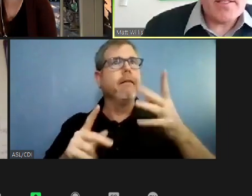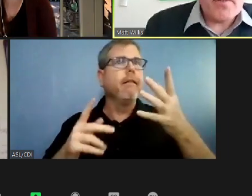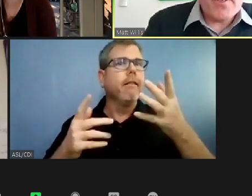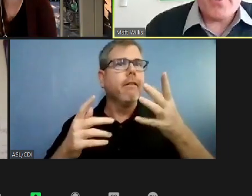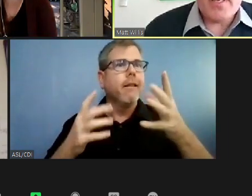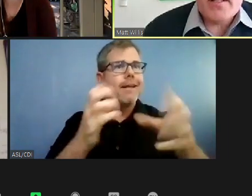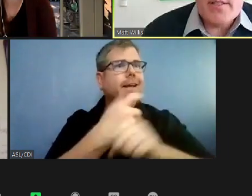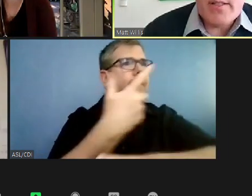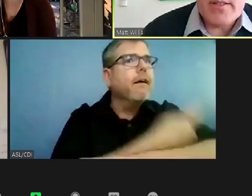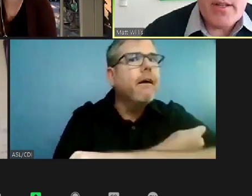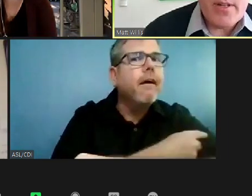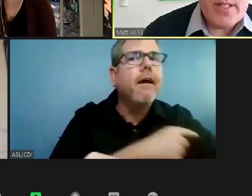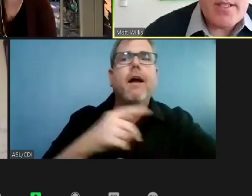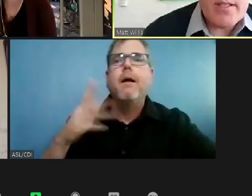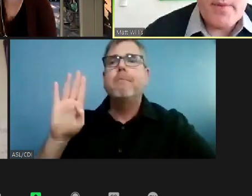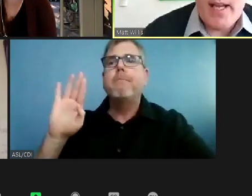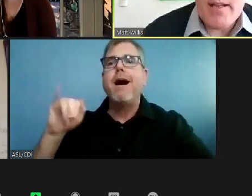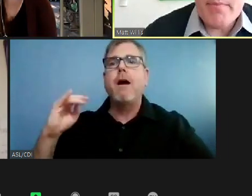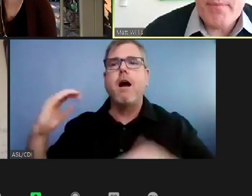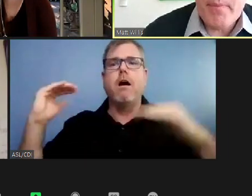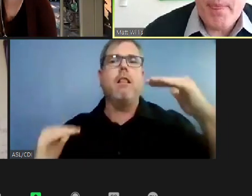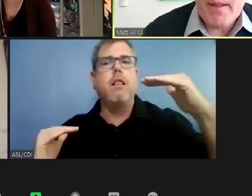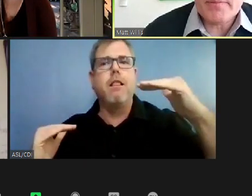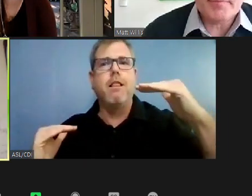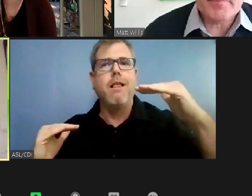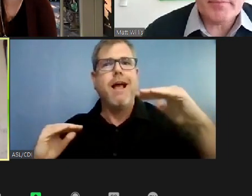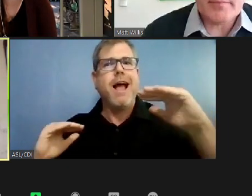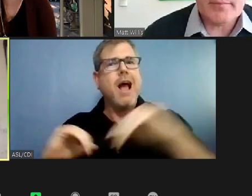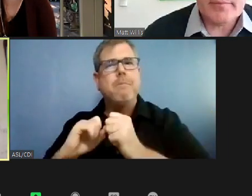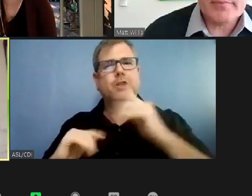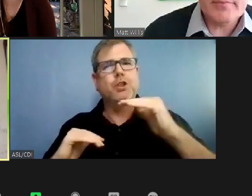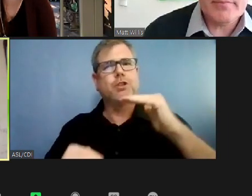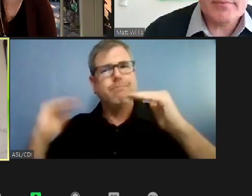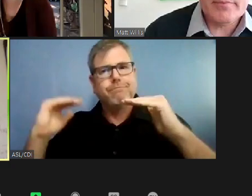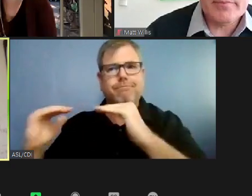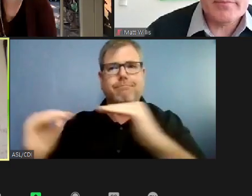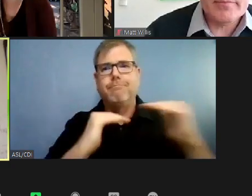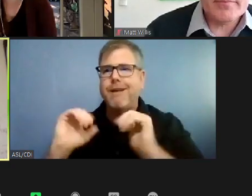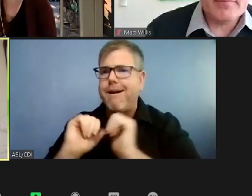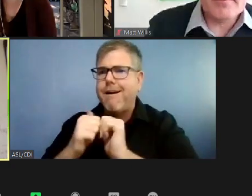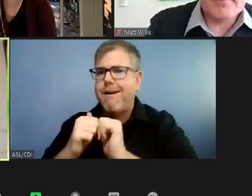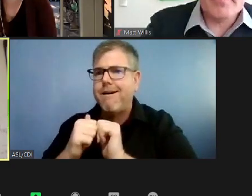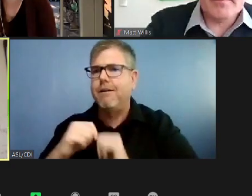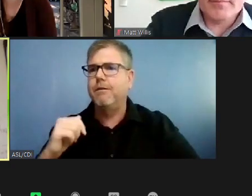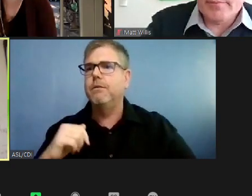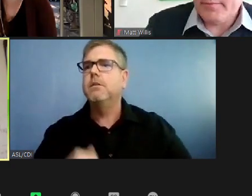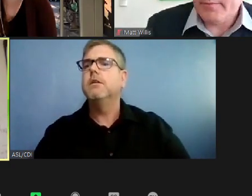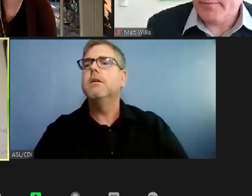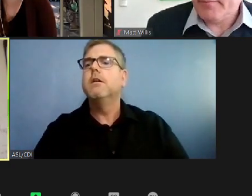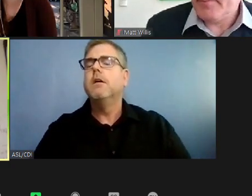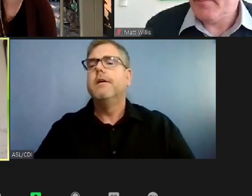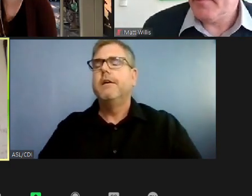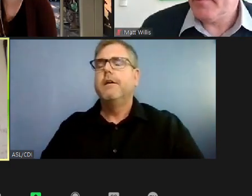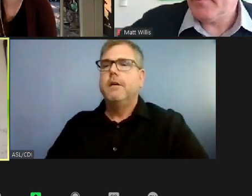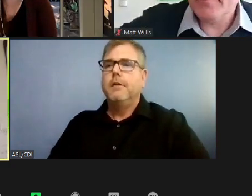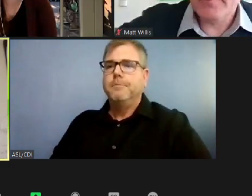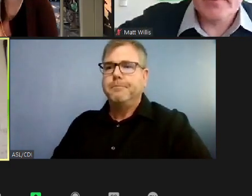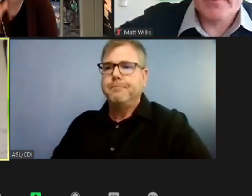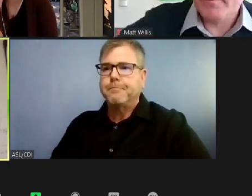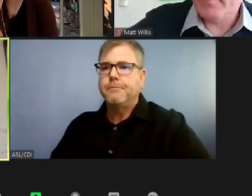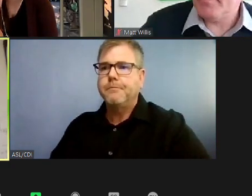Anita, do you want to address some of that? Well, one thing I will say, thank you, Dr. Willis. I will say that I think